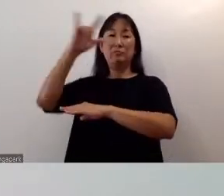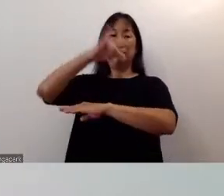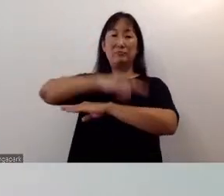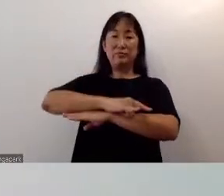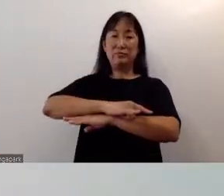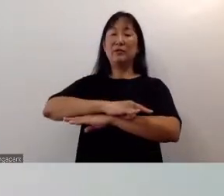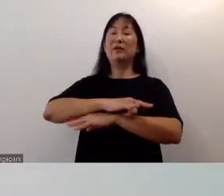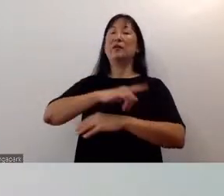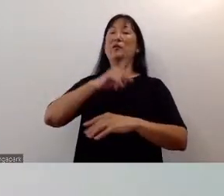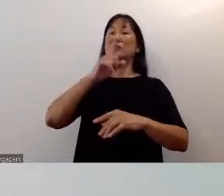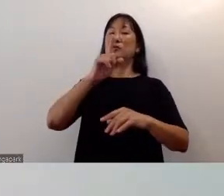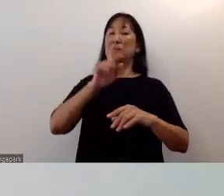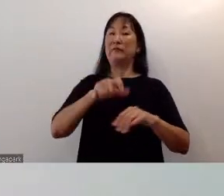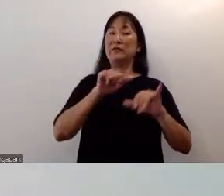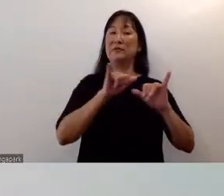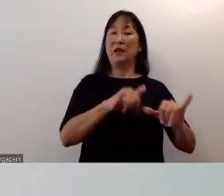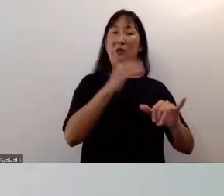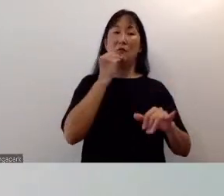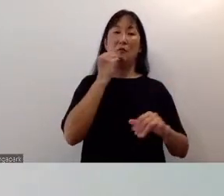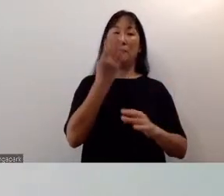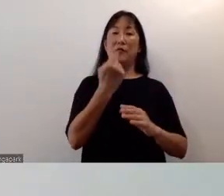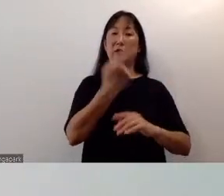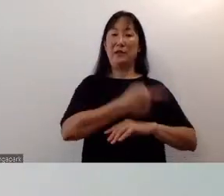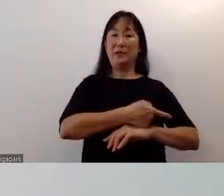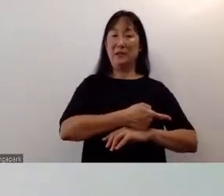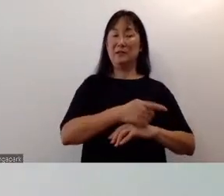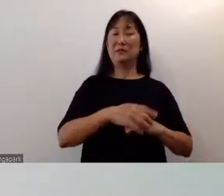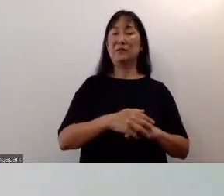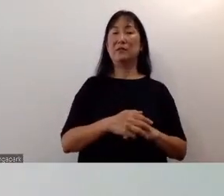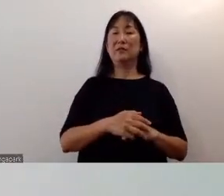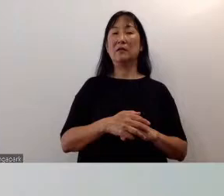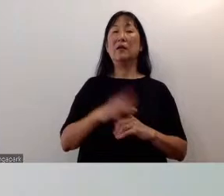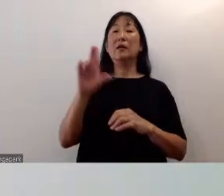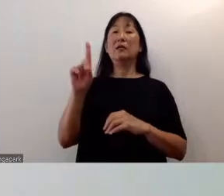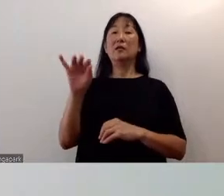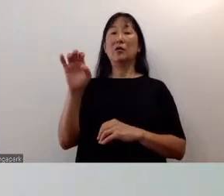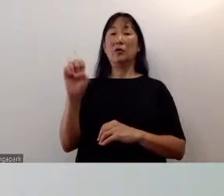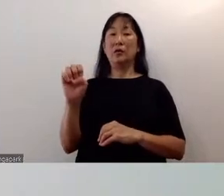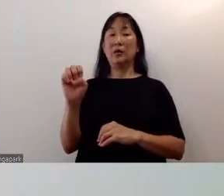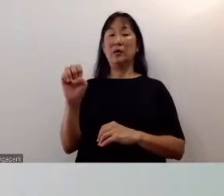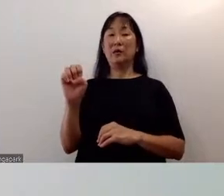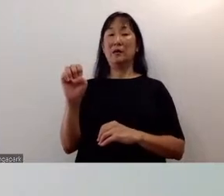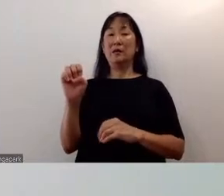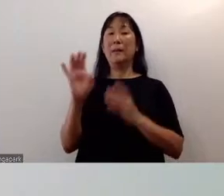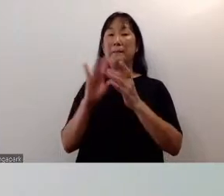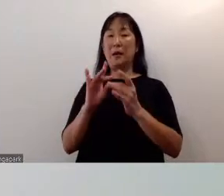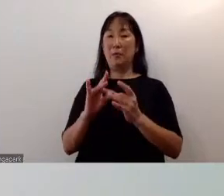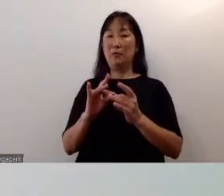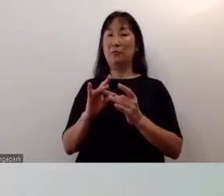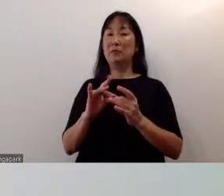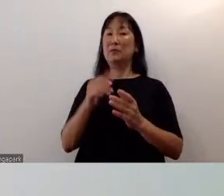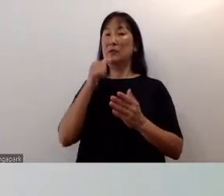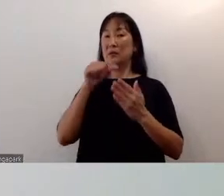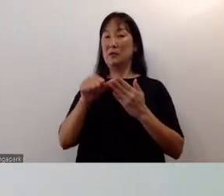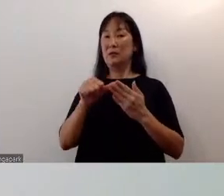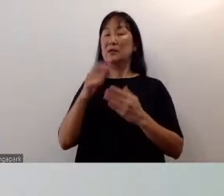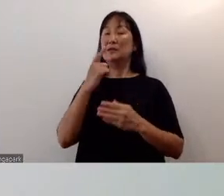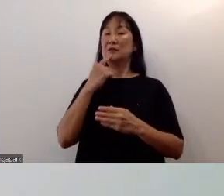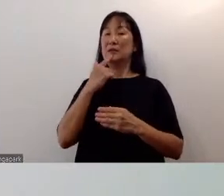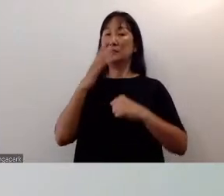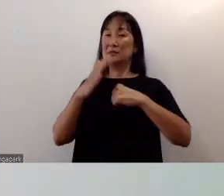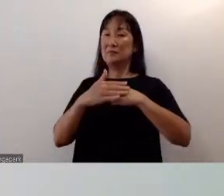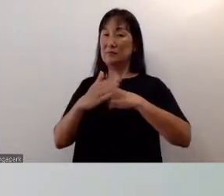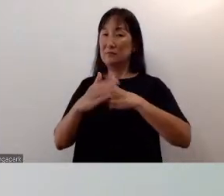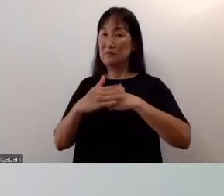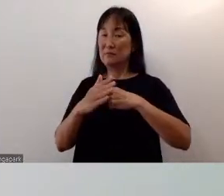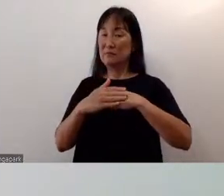you may not leave for 14 days. The memo from the DOE essentially says that you need to be watching out for